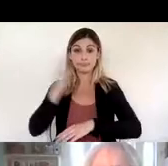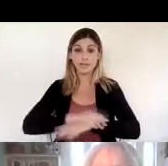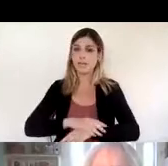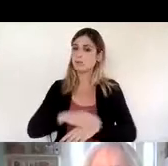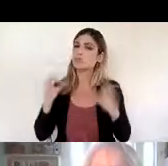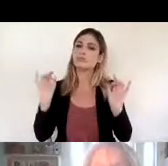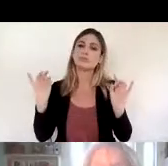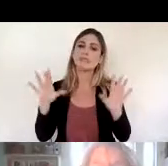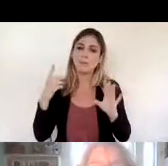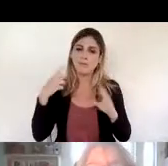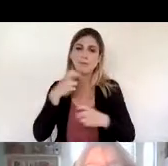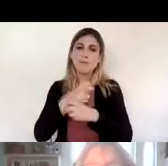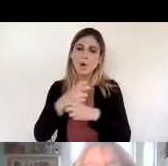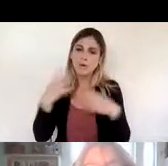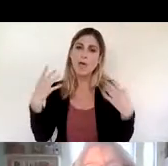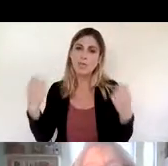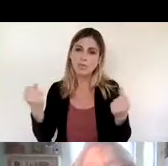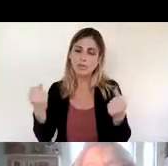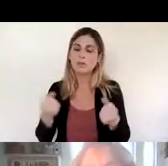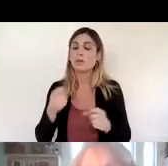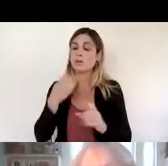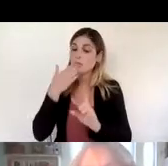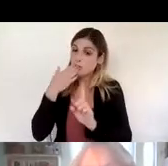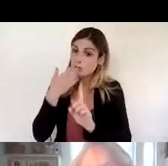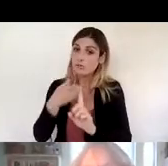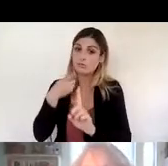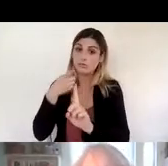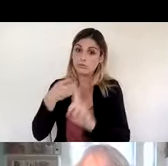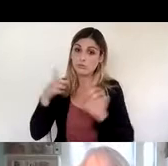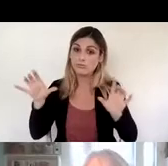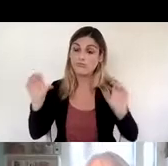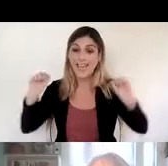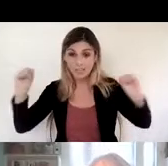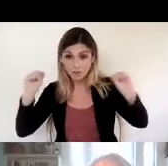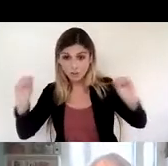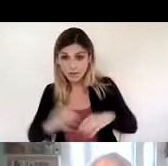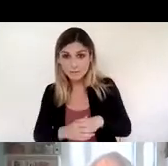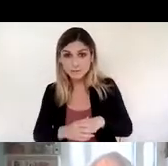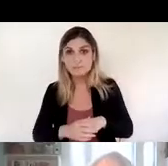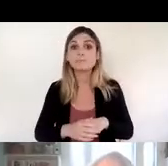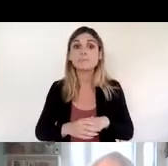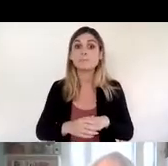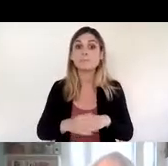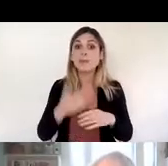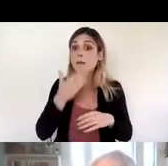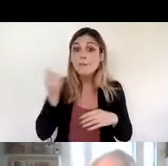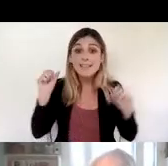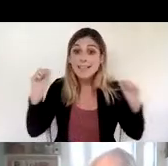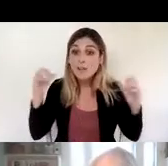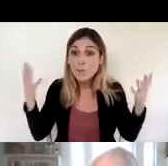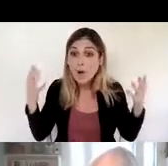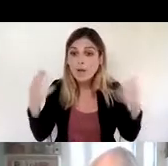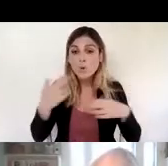protecting bone health. The types of exercise that are especially good for bones are weight-bearing exercise, the kind